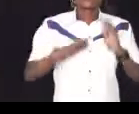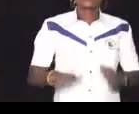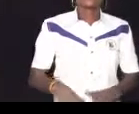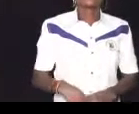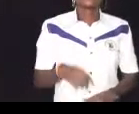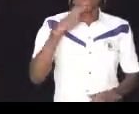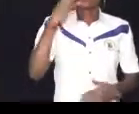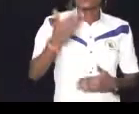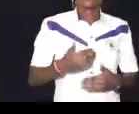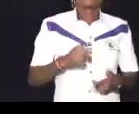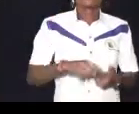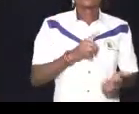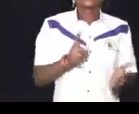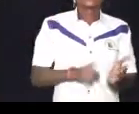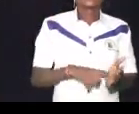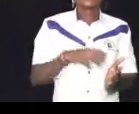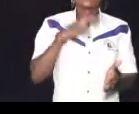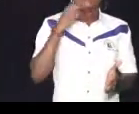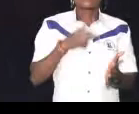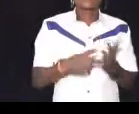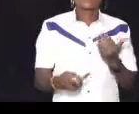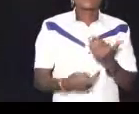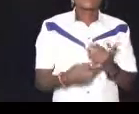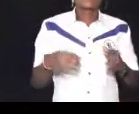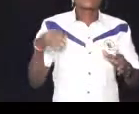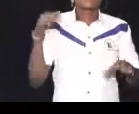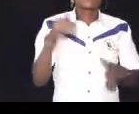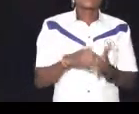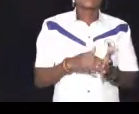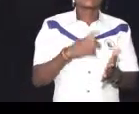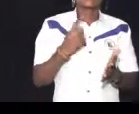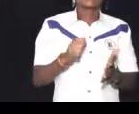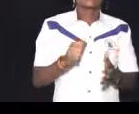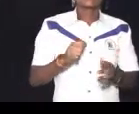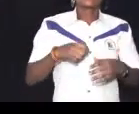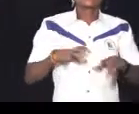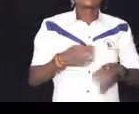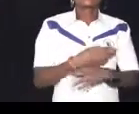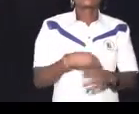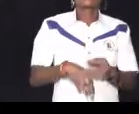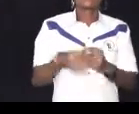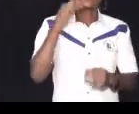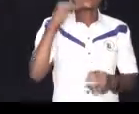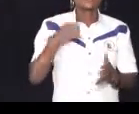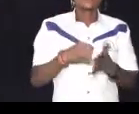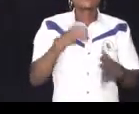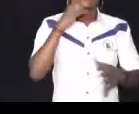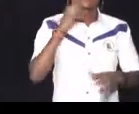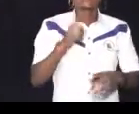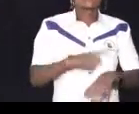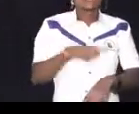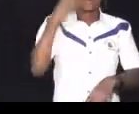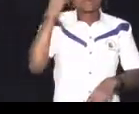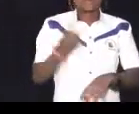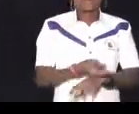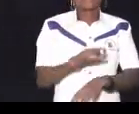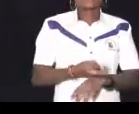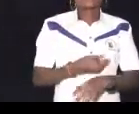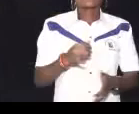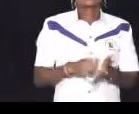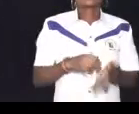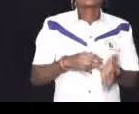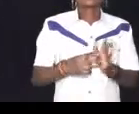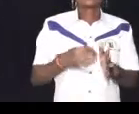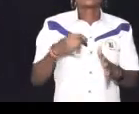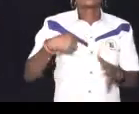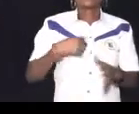Hello children, you're welcome to this segment of the program The Classroom in Your Home. It is mathematics time, and that means it is time